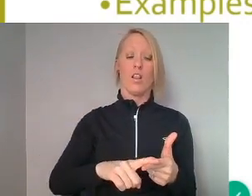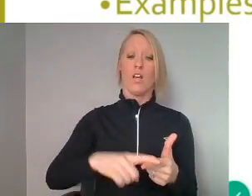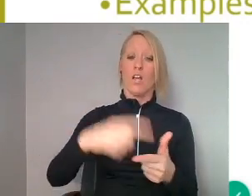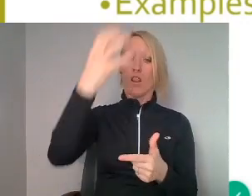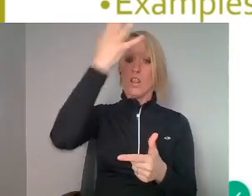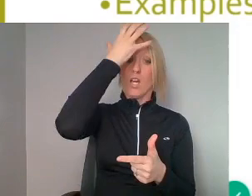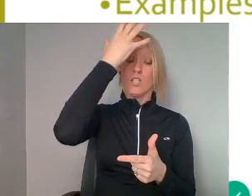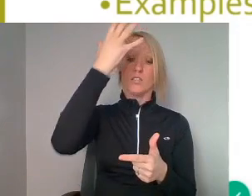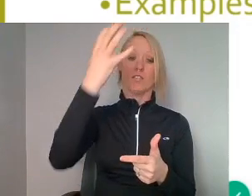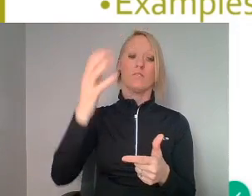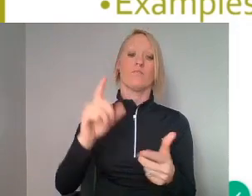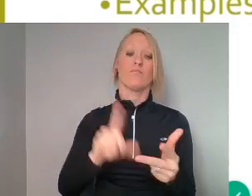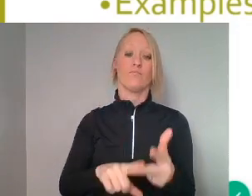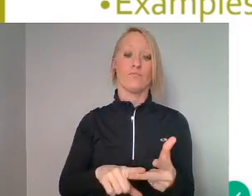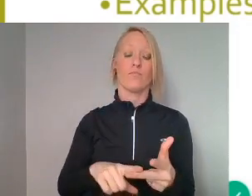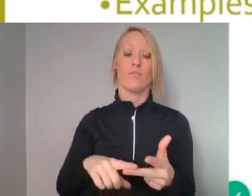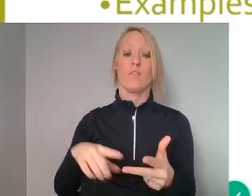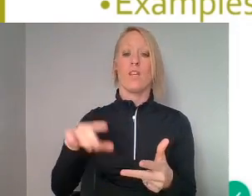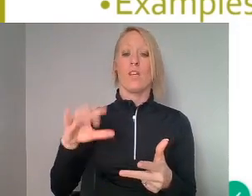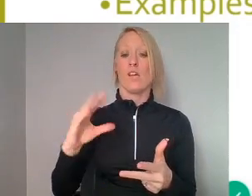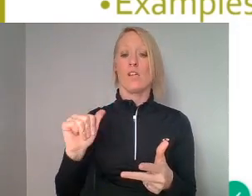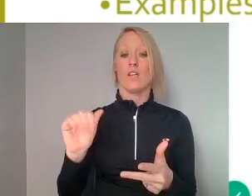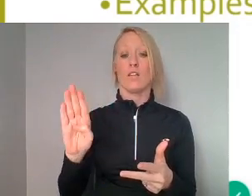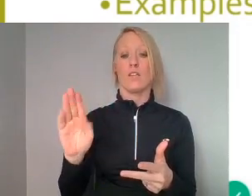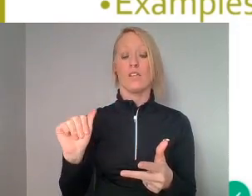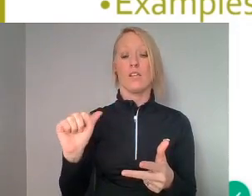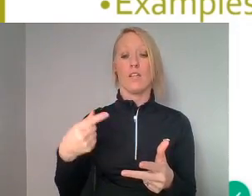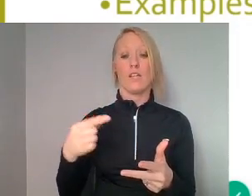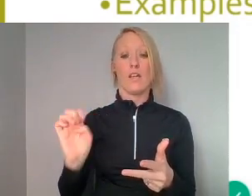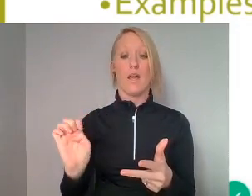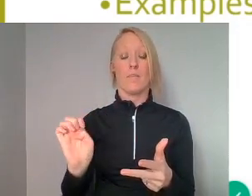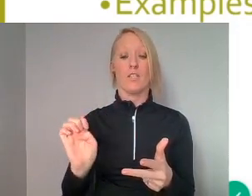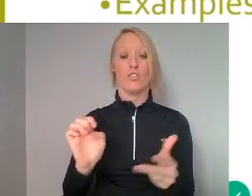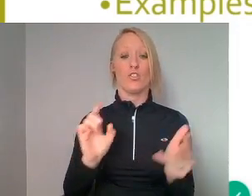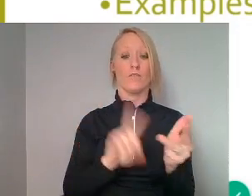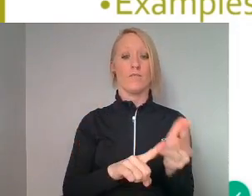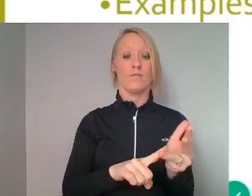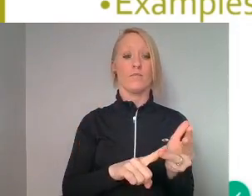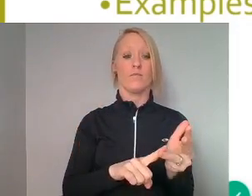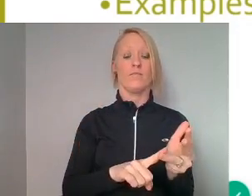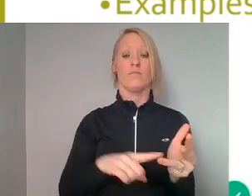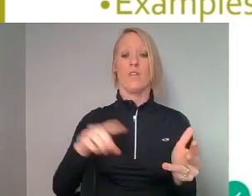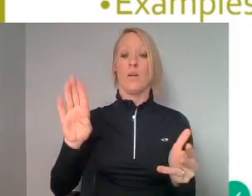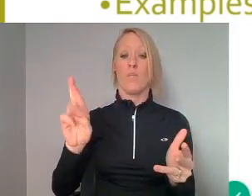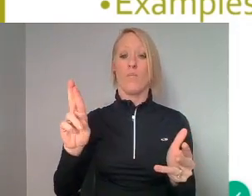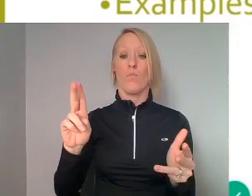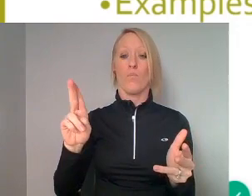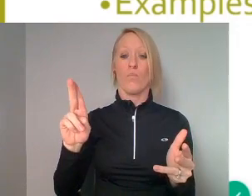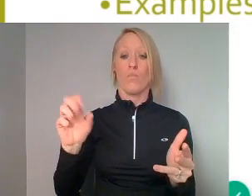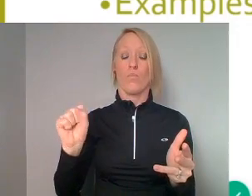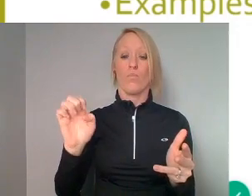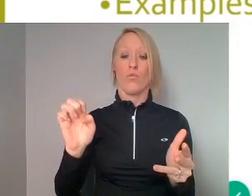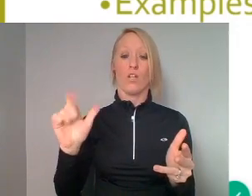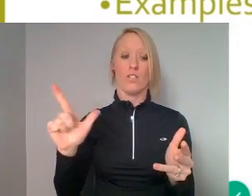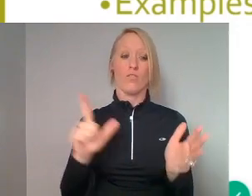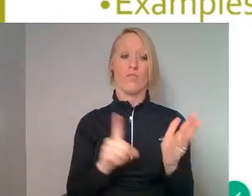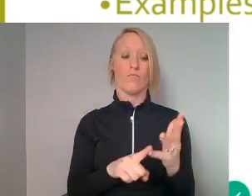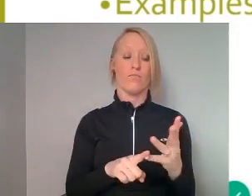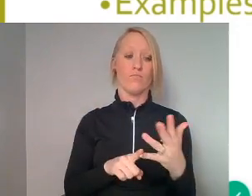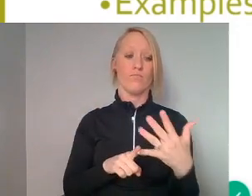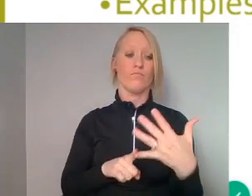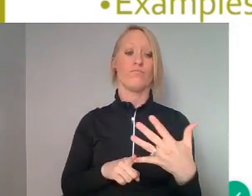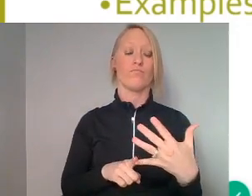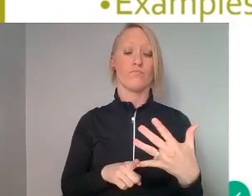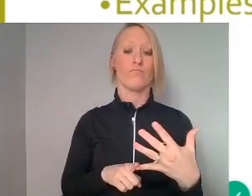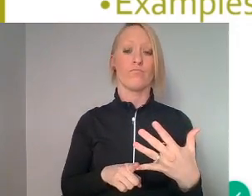picture or the middle leaf in that picture, you'll see that it's super dark. Right next to it to the left is an example of like spinach,